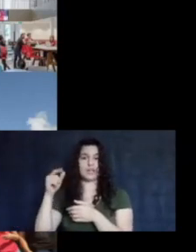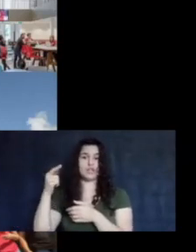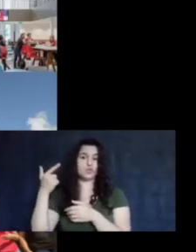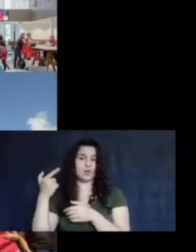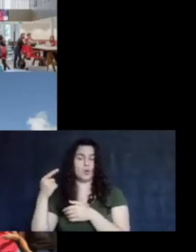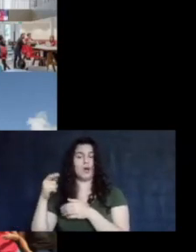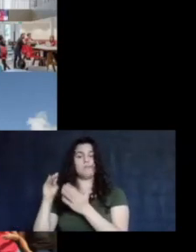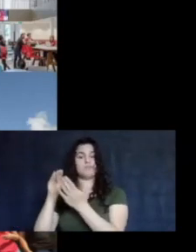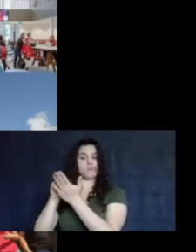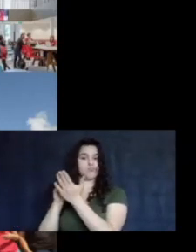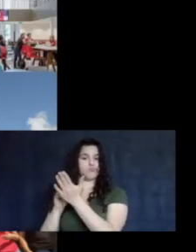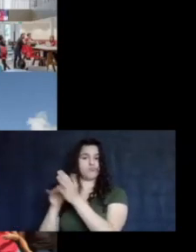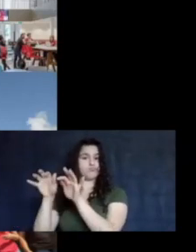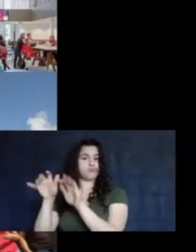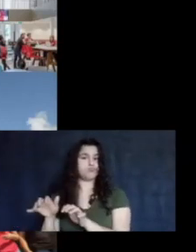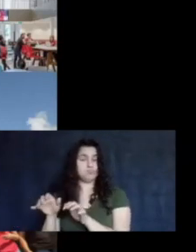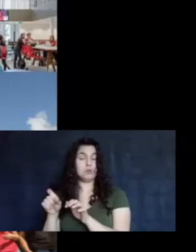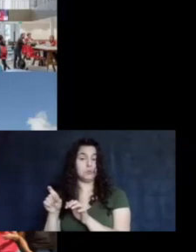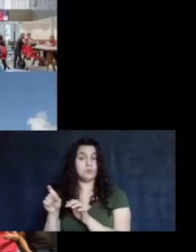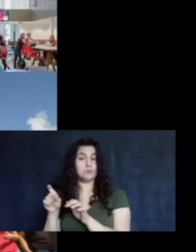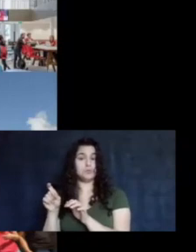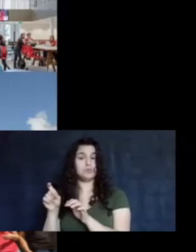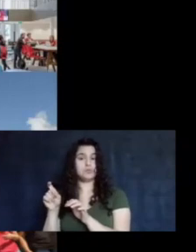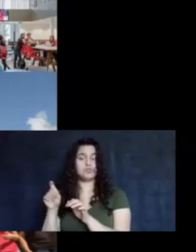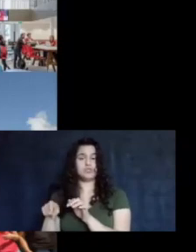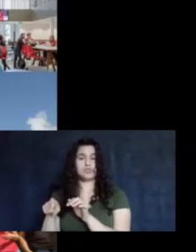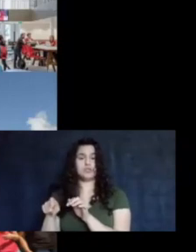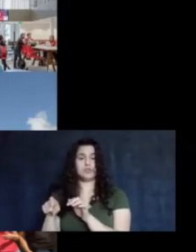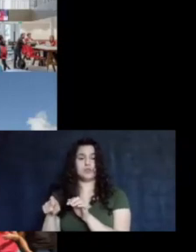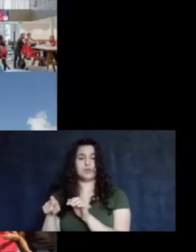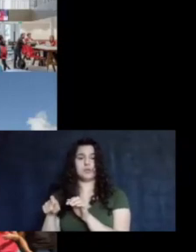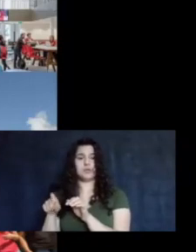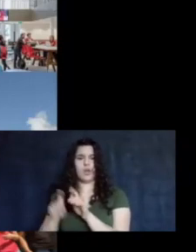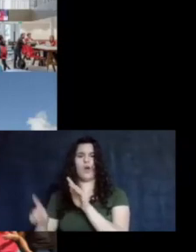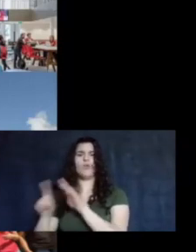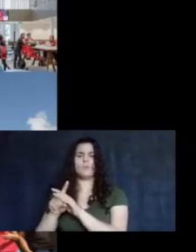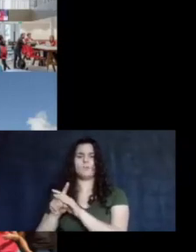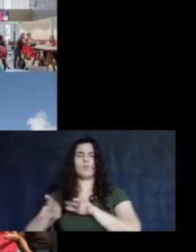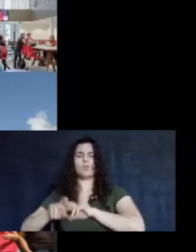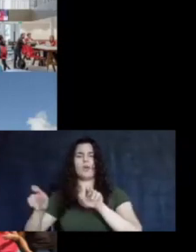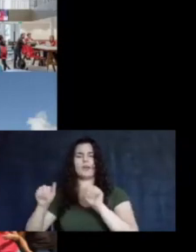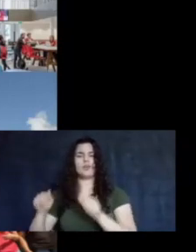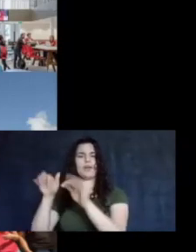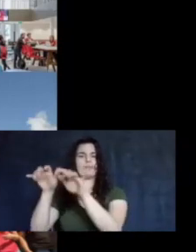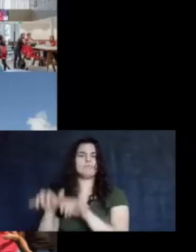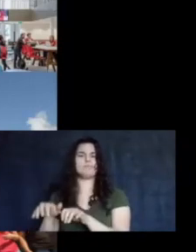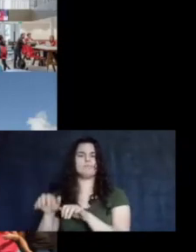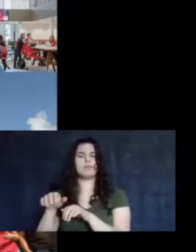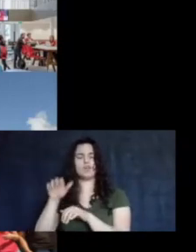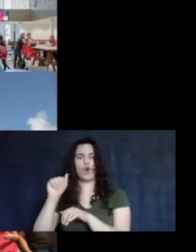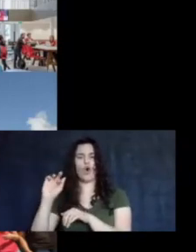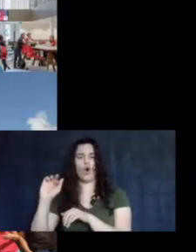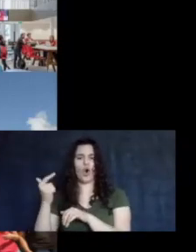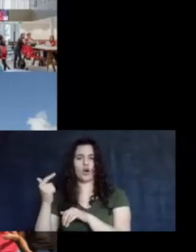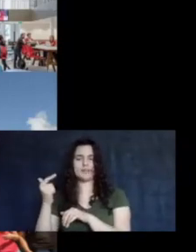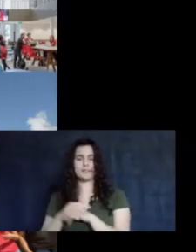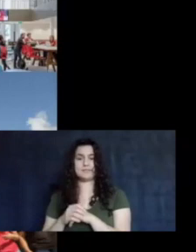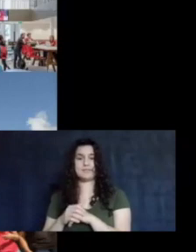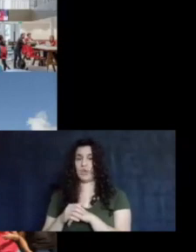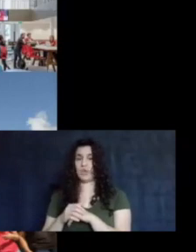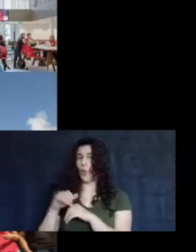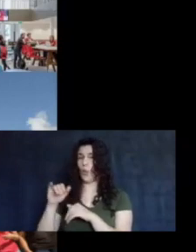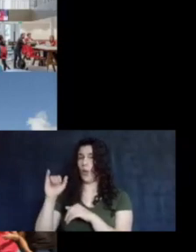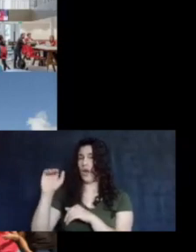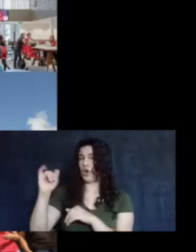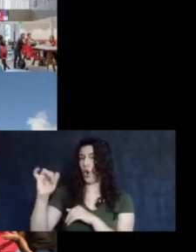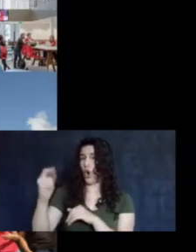2021 application should go live, I believe in August or September of 2020. So I don't know if we're going to be waiving application fees up until that